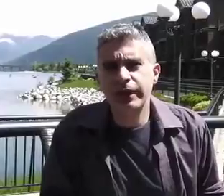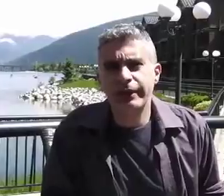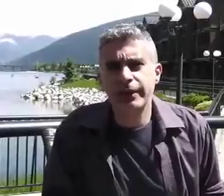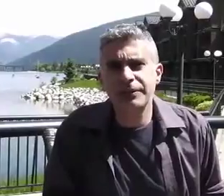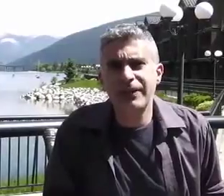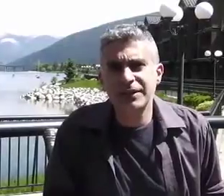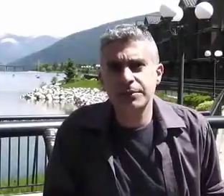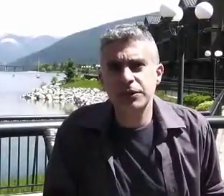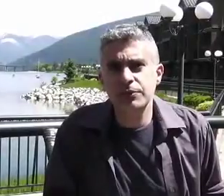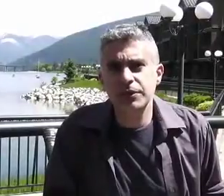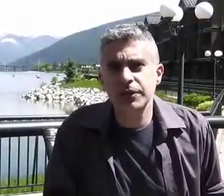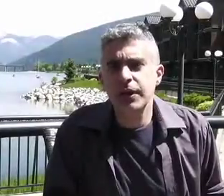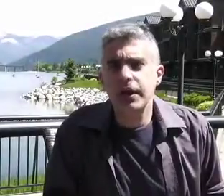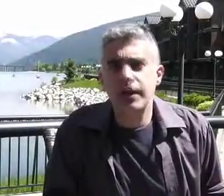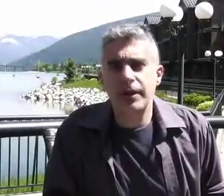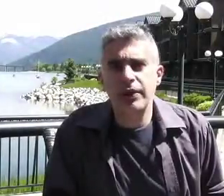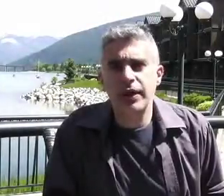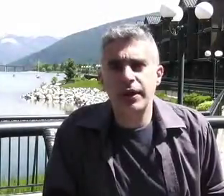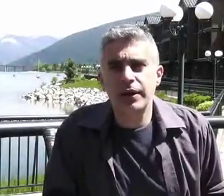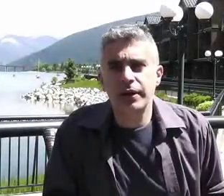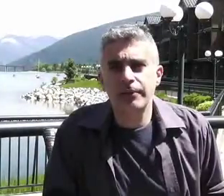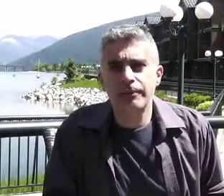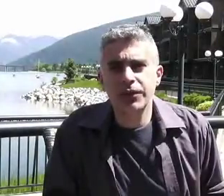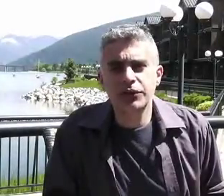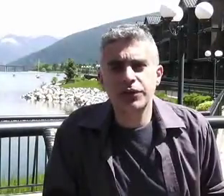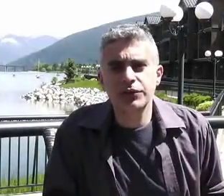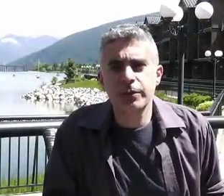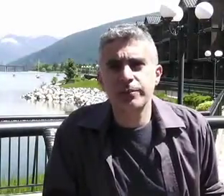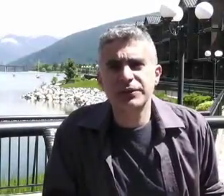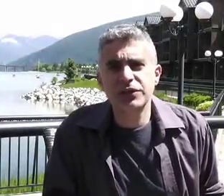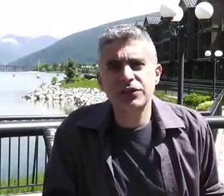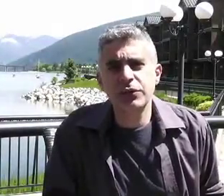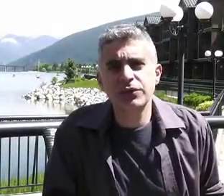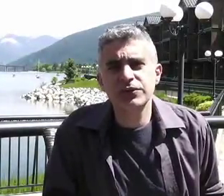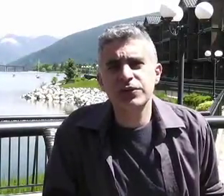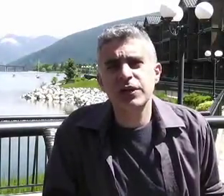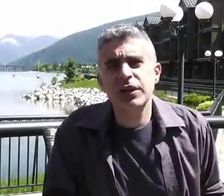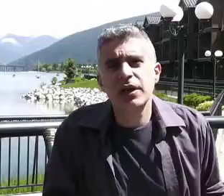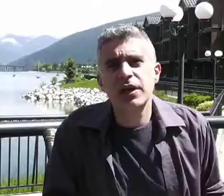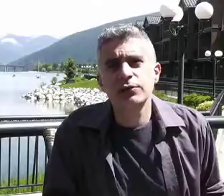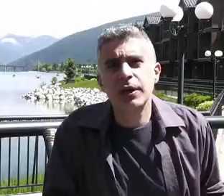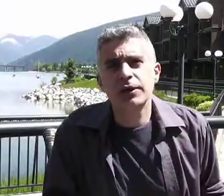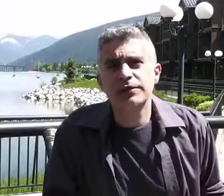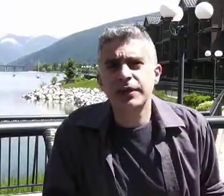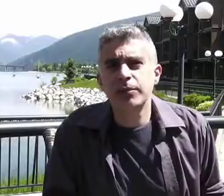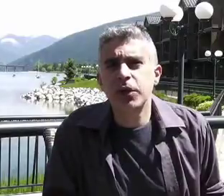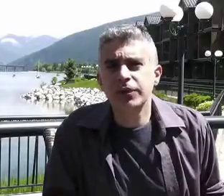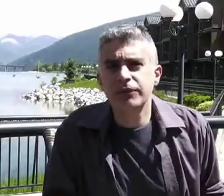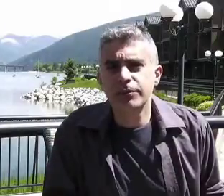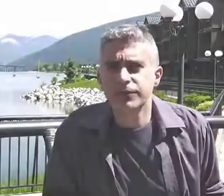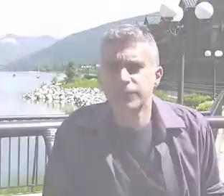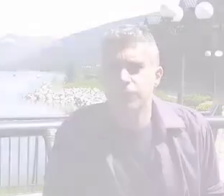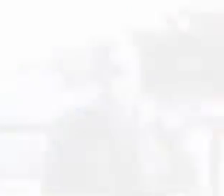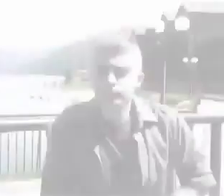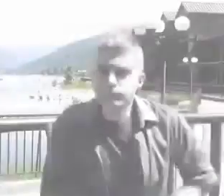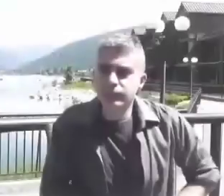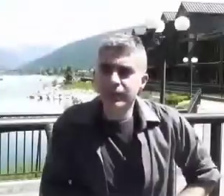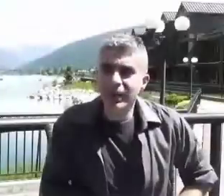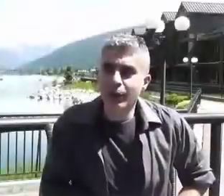course, Advanced PHP, and then a Search Engine Optimization course, as well as a Blogging for Business